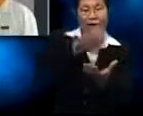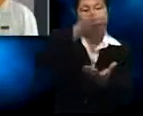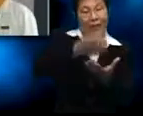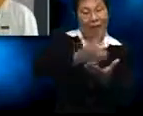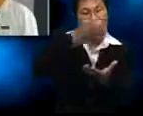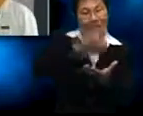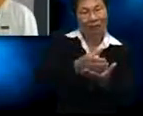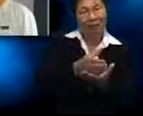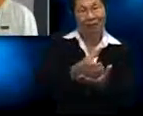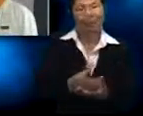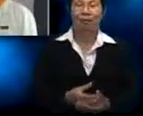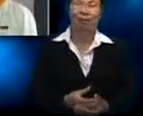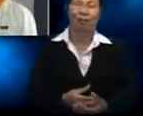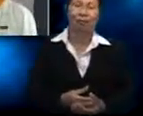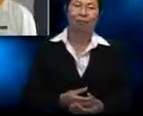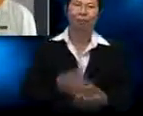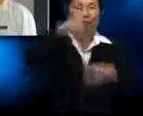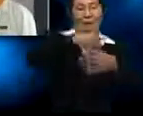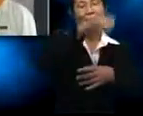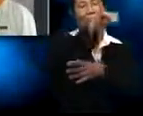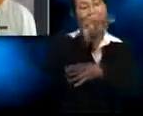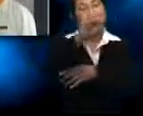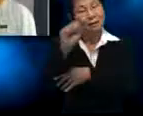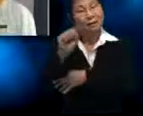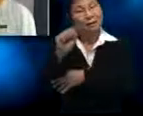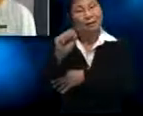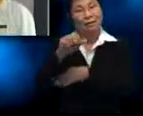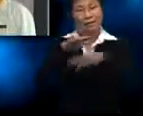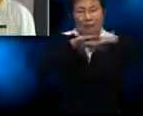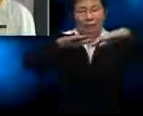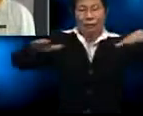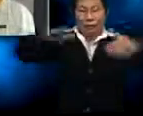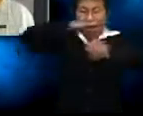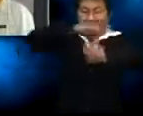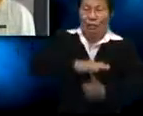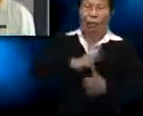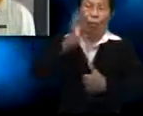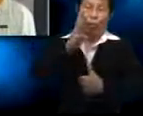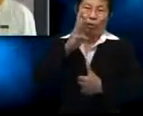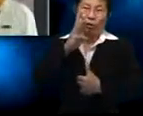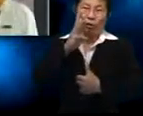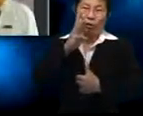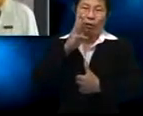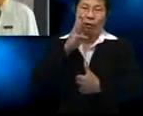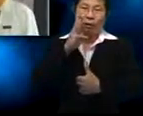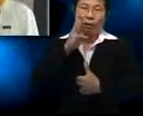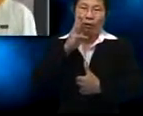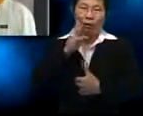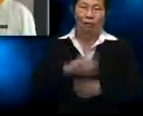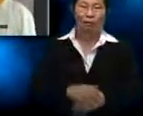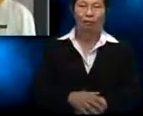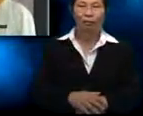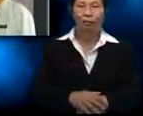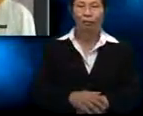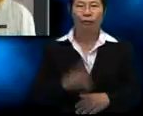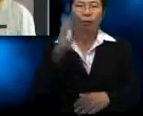In a free fall or in ISS, the surface tension of water causes the water to form a sphere.